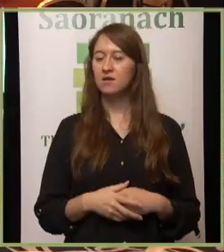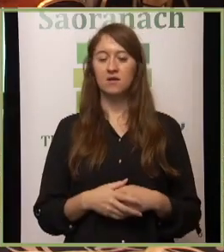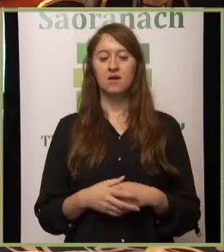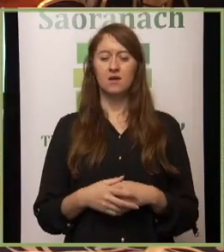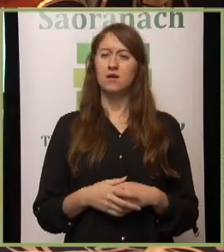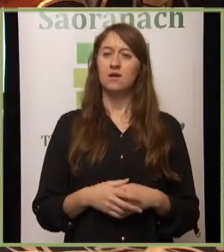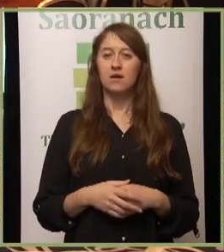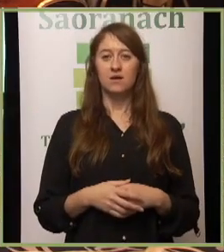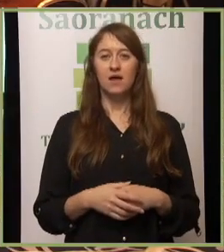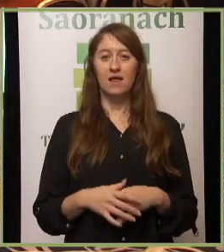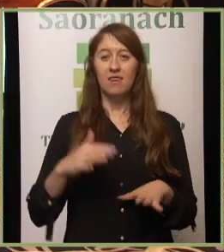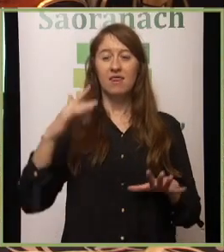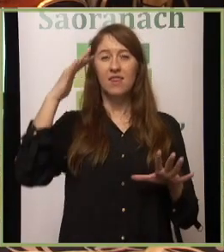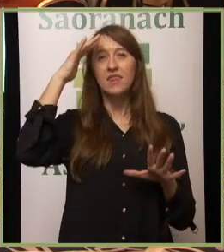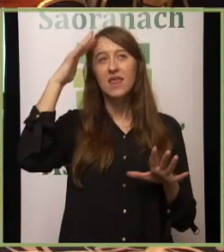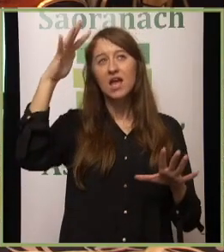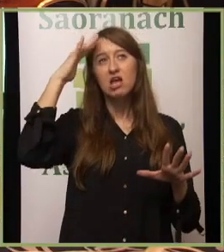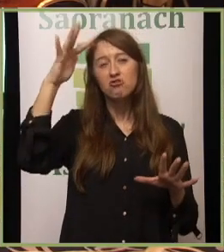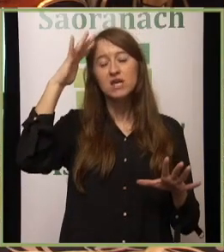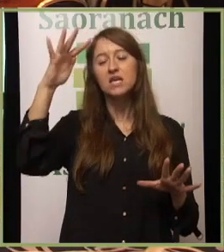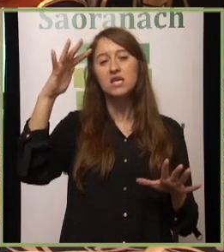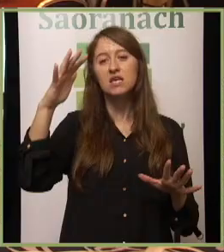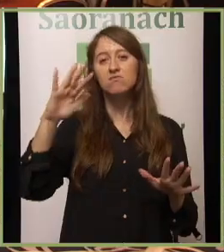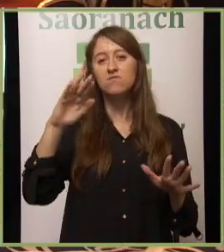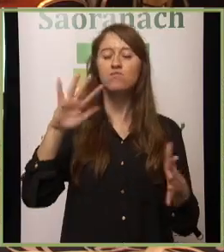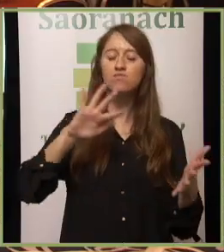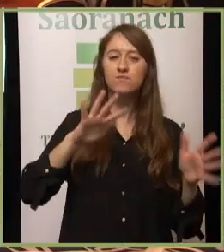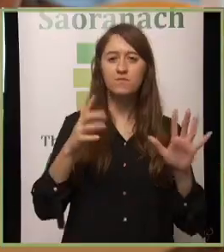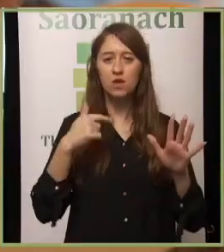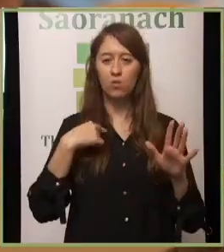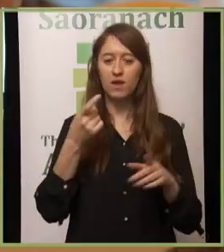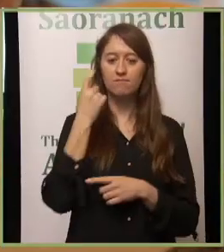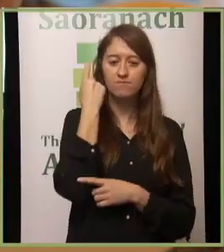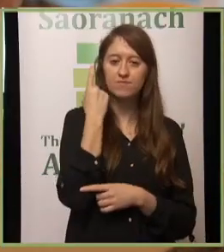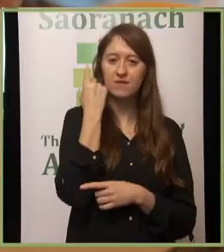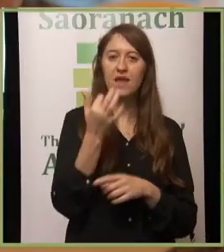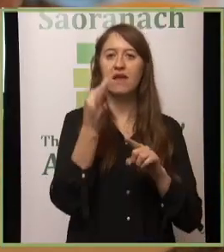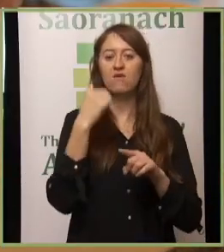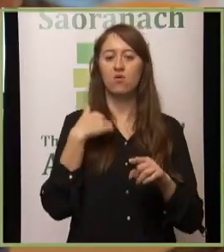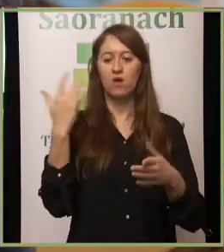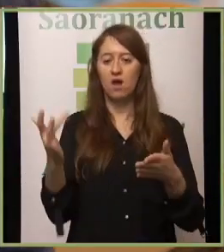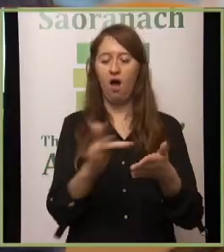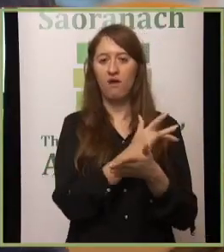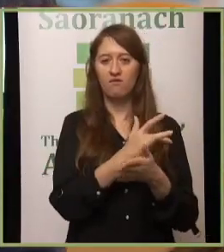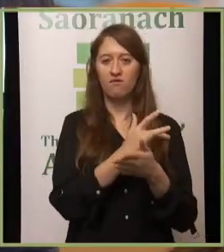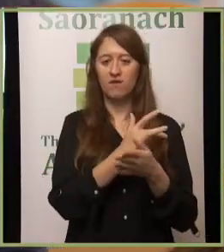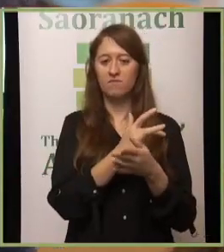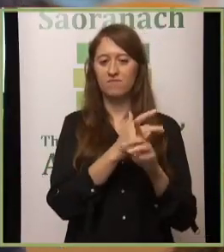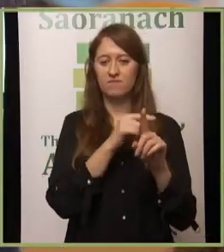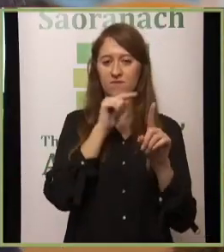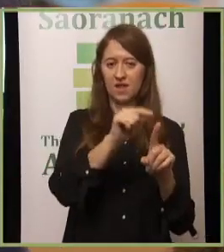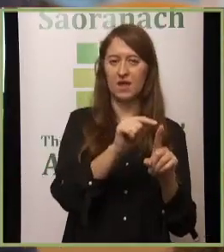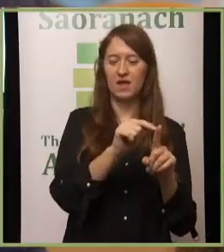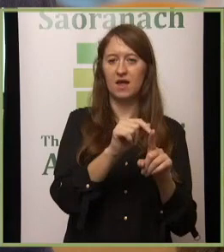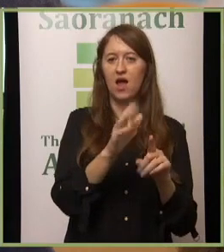Probably the theory behind our suggestion is that if we get rid of clear felon, we're taking out the commercial